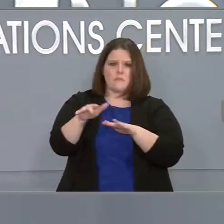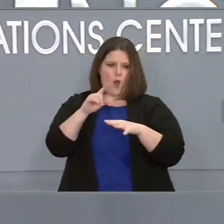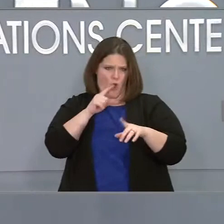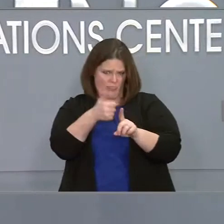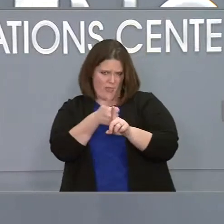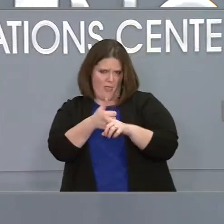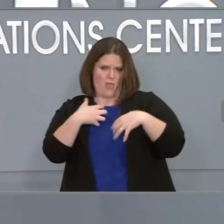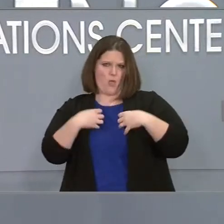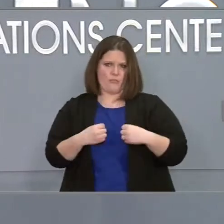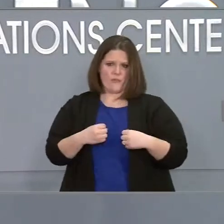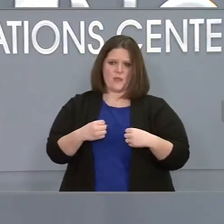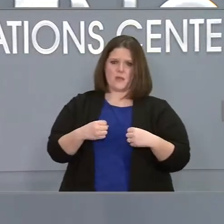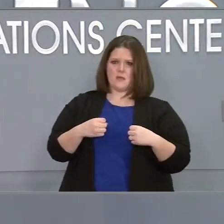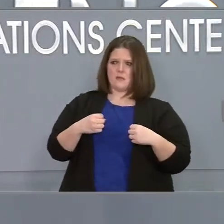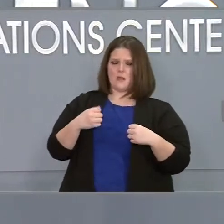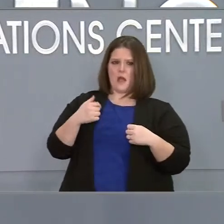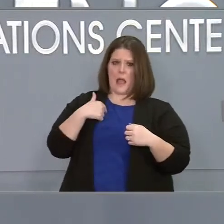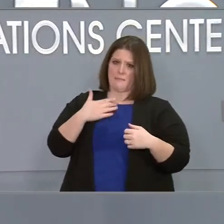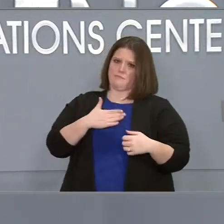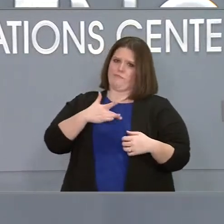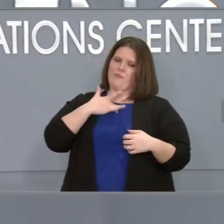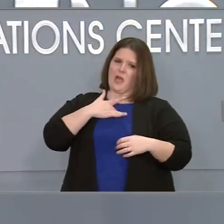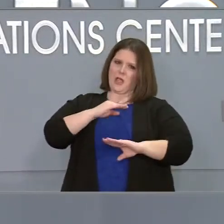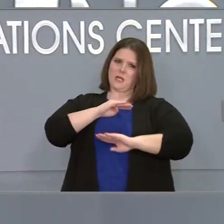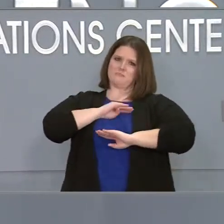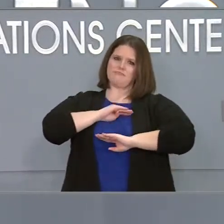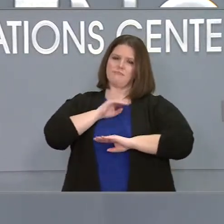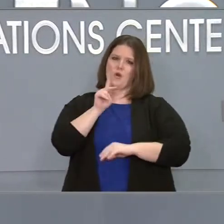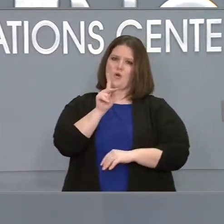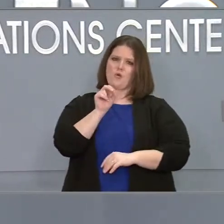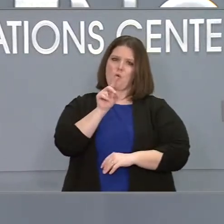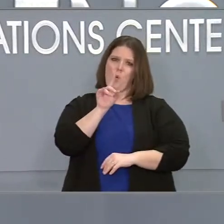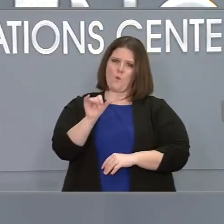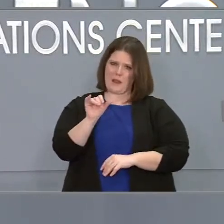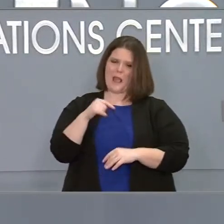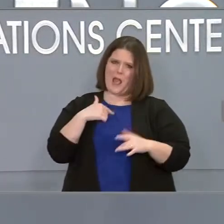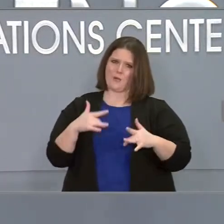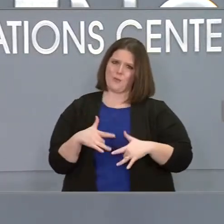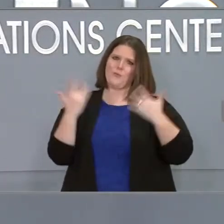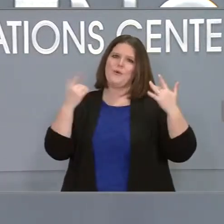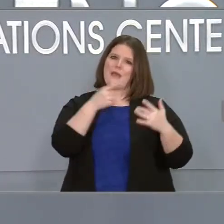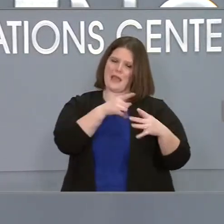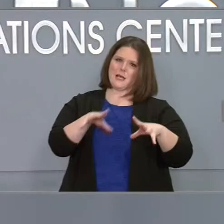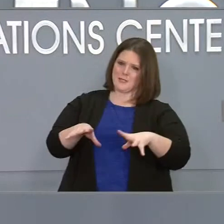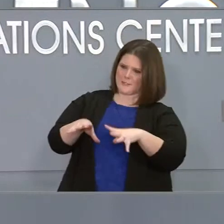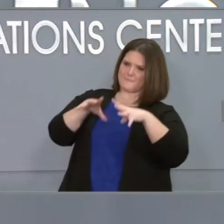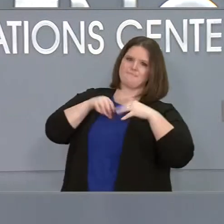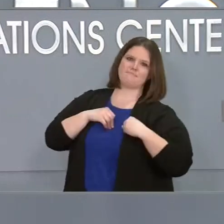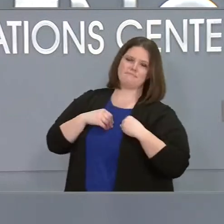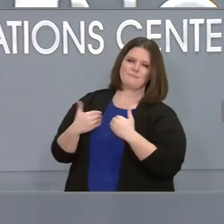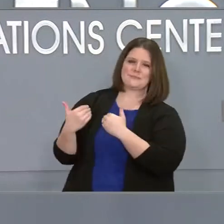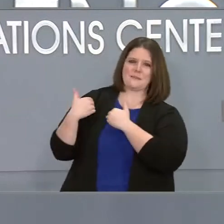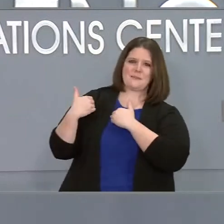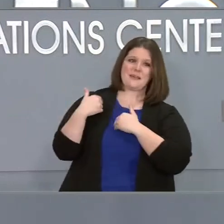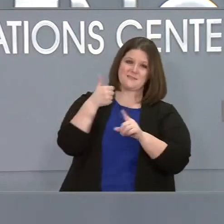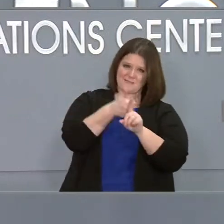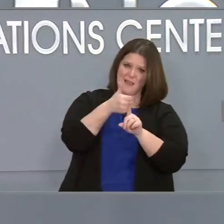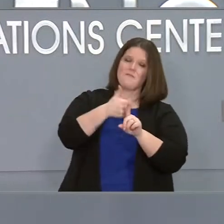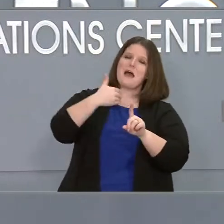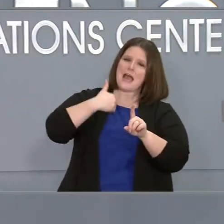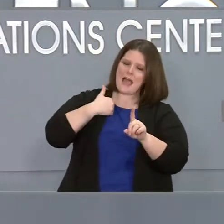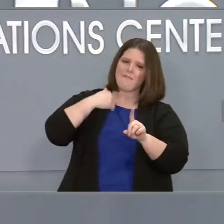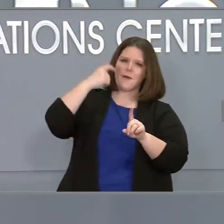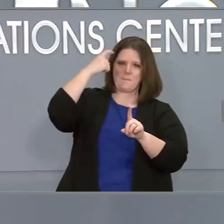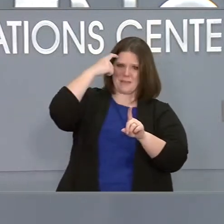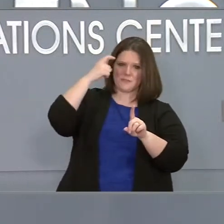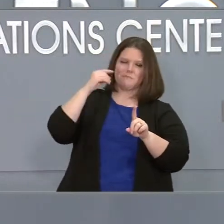pandemic. I'm certainly happy with Cody taking the reins for Secretary and his mental health background. I think he's going to